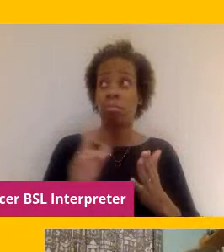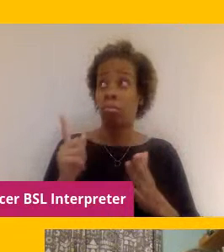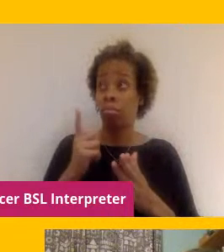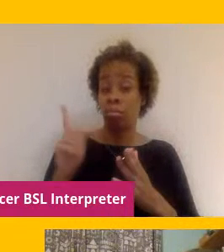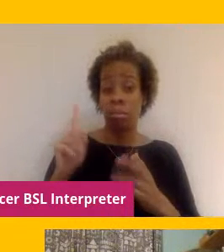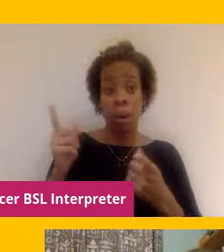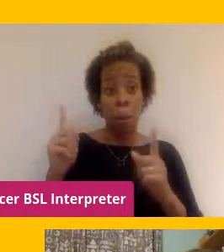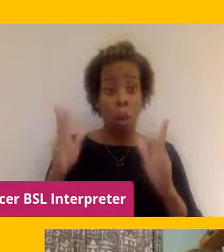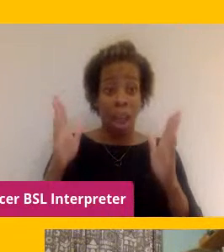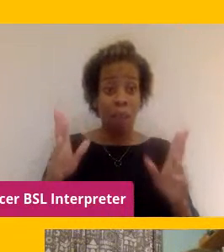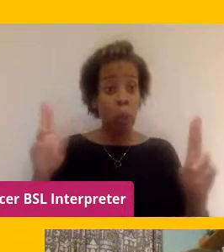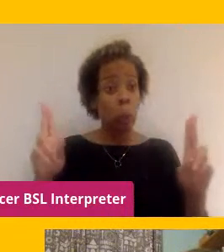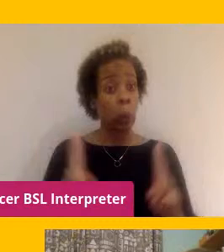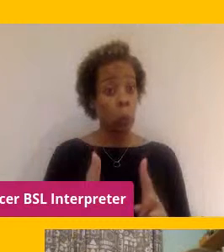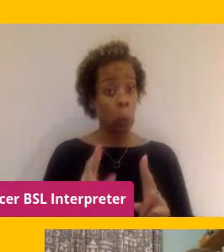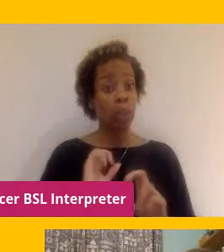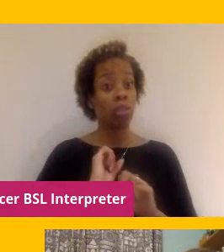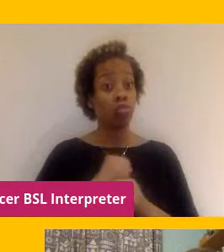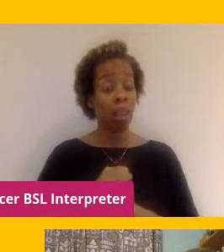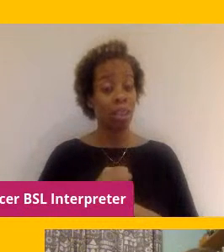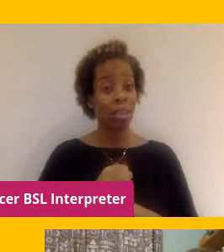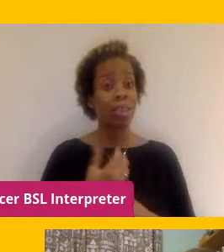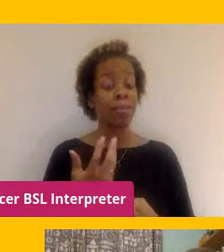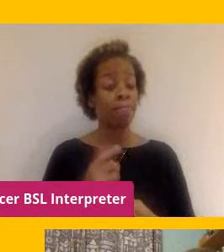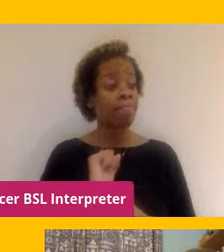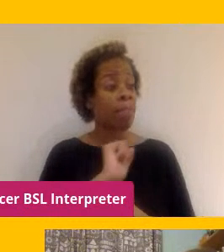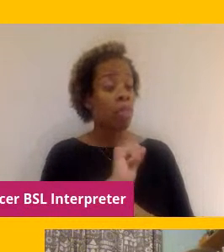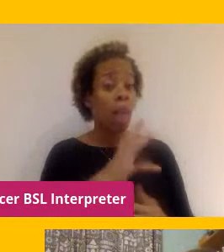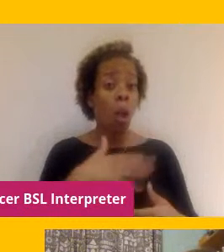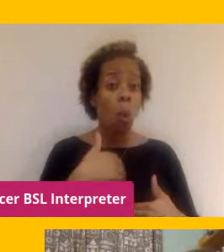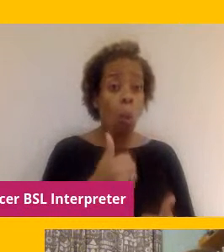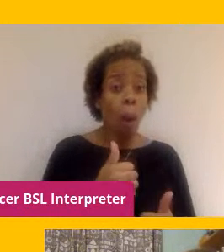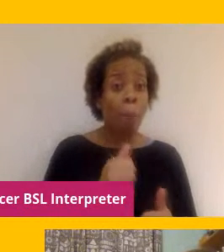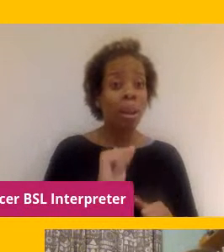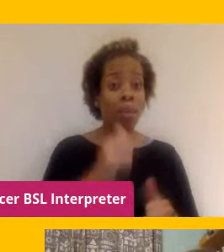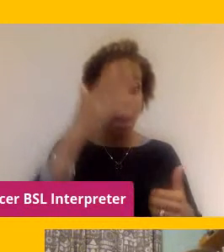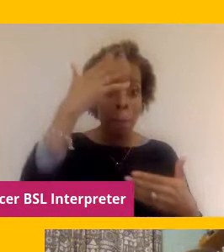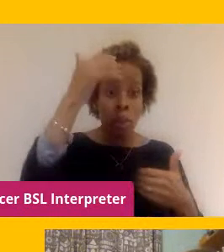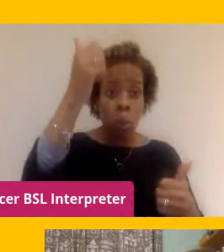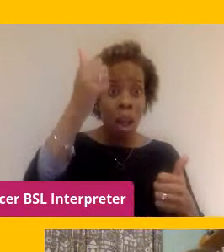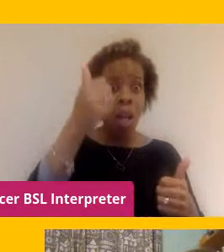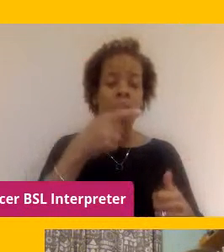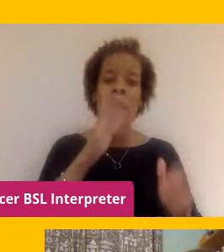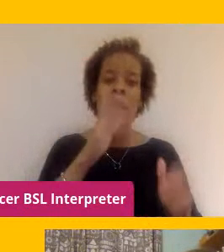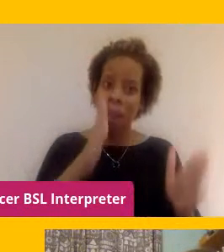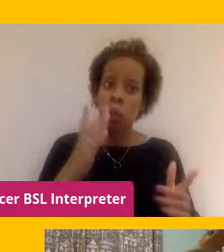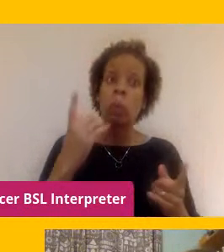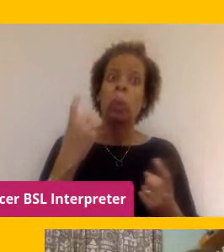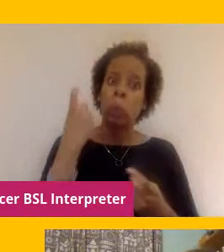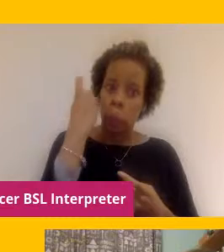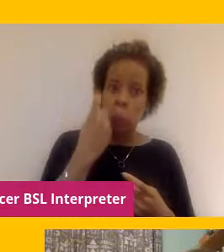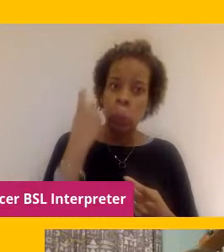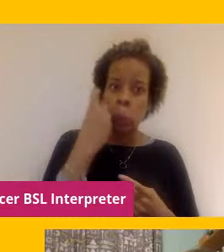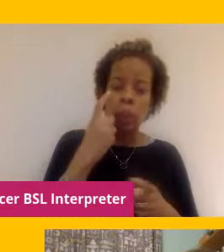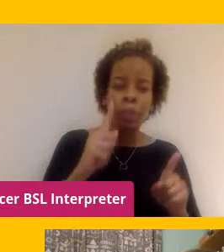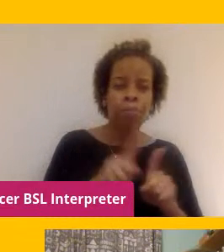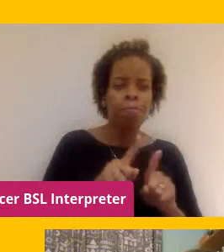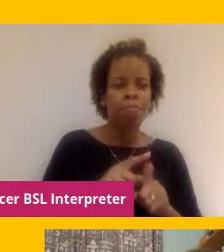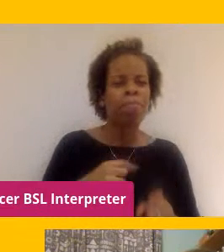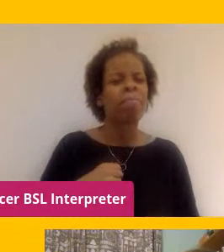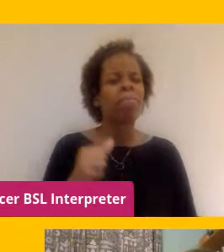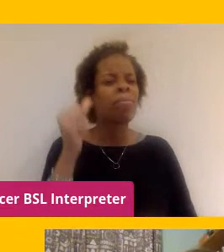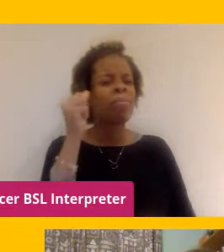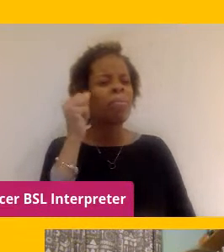then sometimes what we think of as well-being is on top of that or additional to that. And I'm very aware that universities' well-being